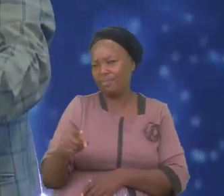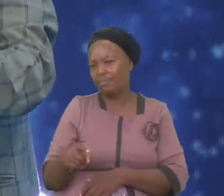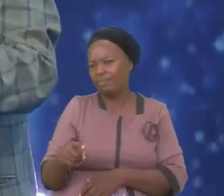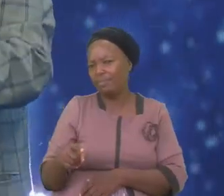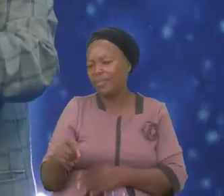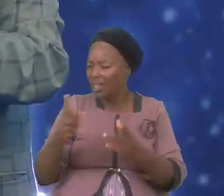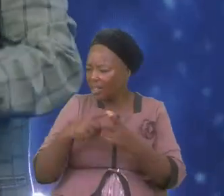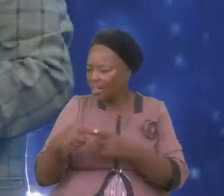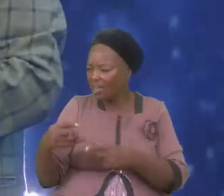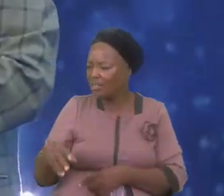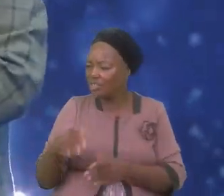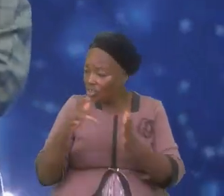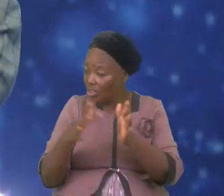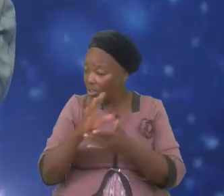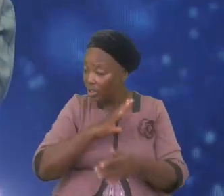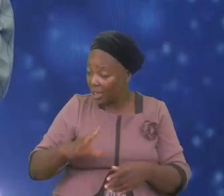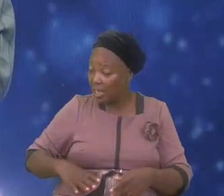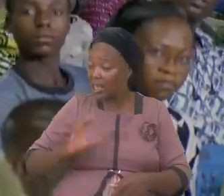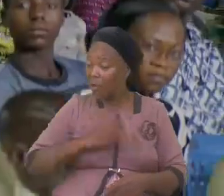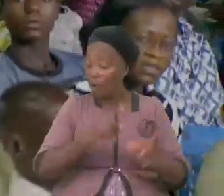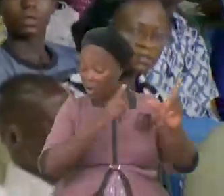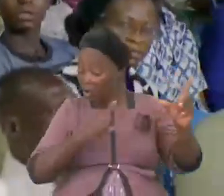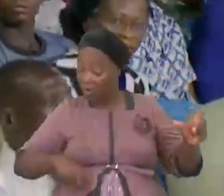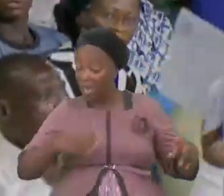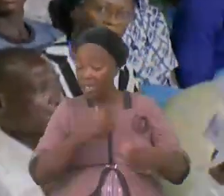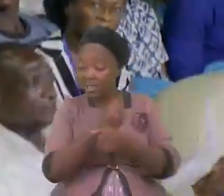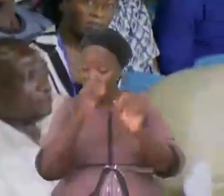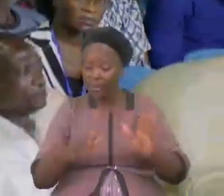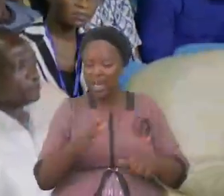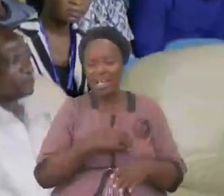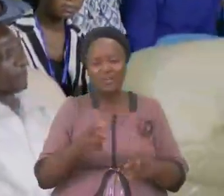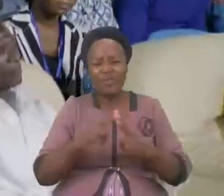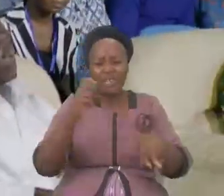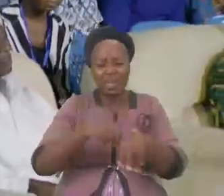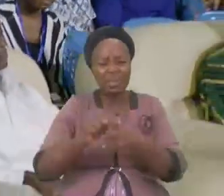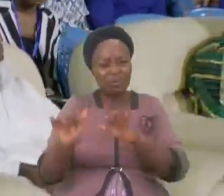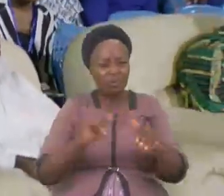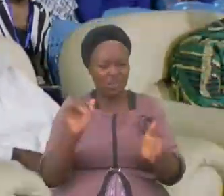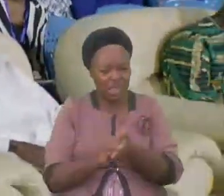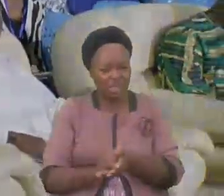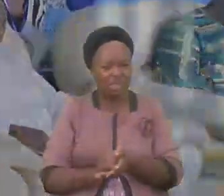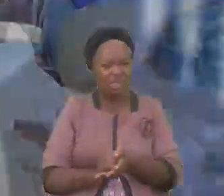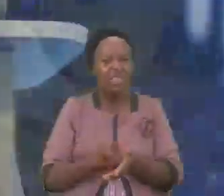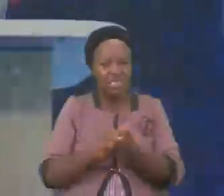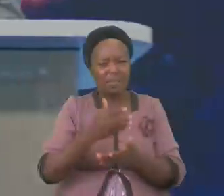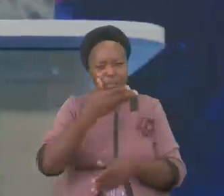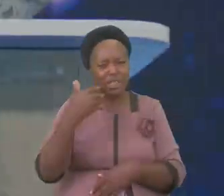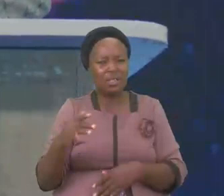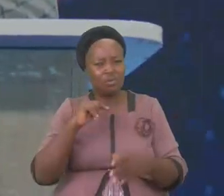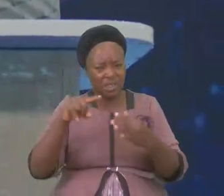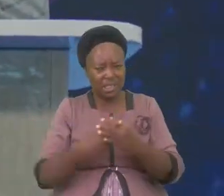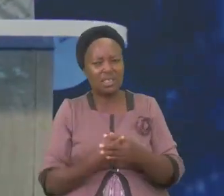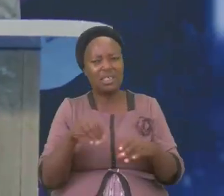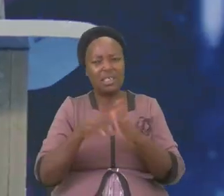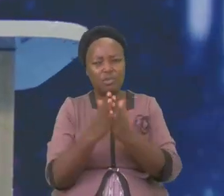that, that better thing will begin. John chapter 10, reading from verse 10.